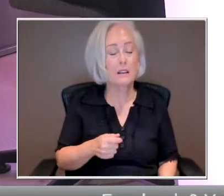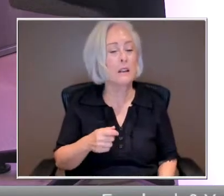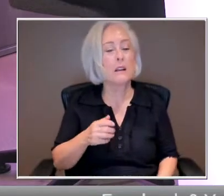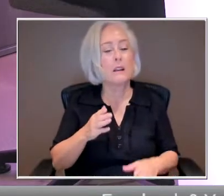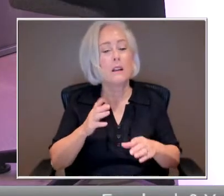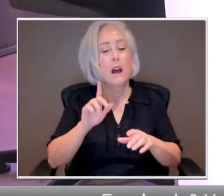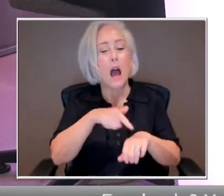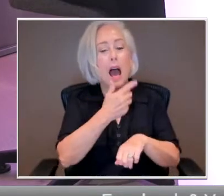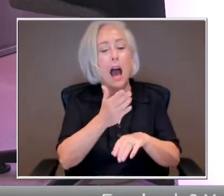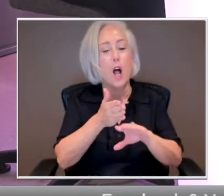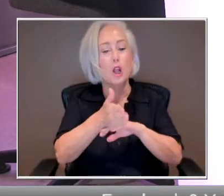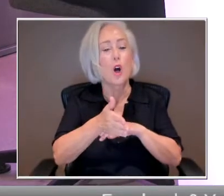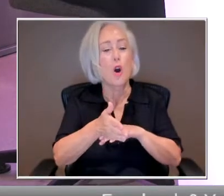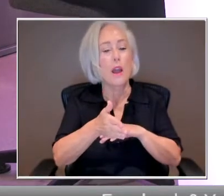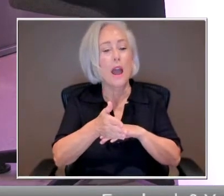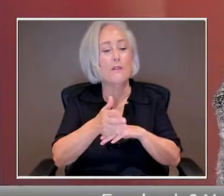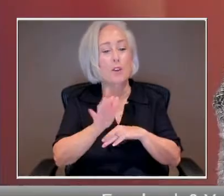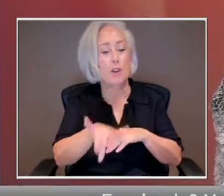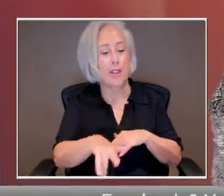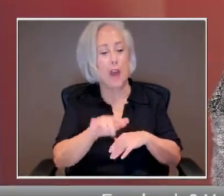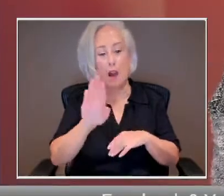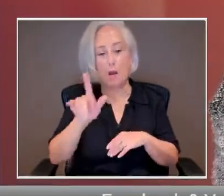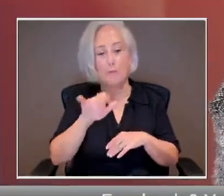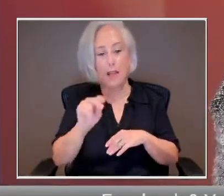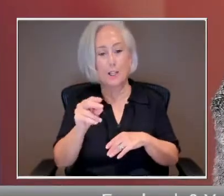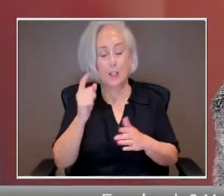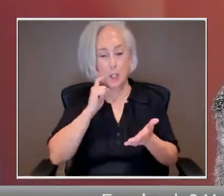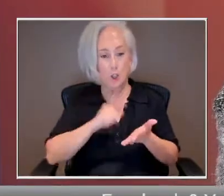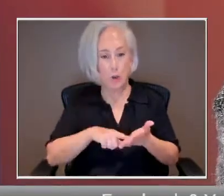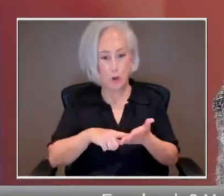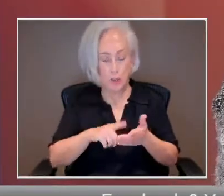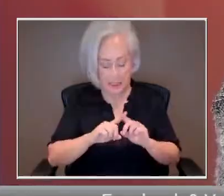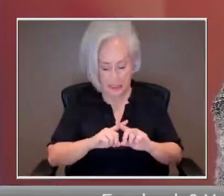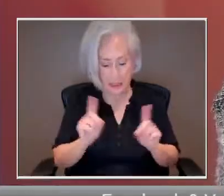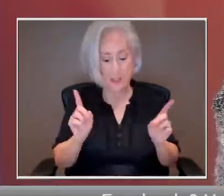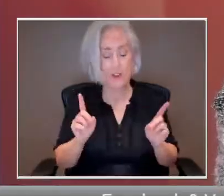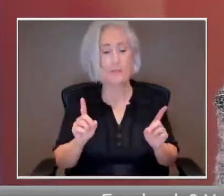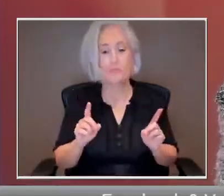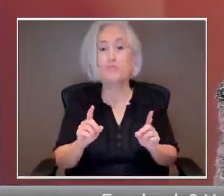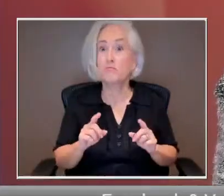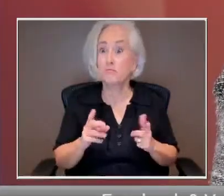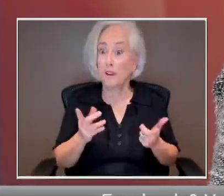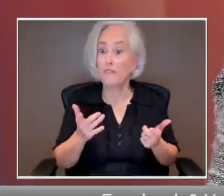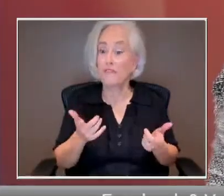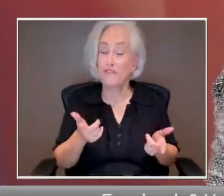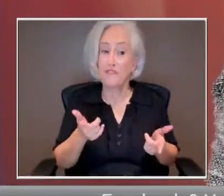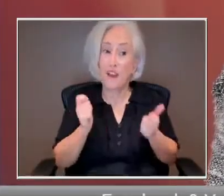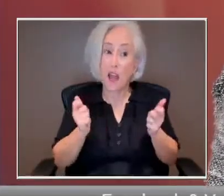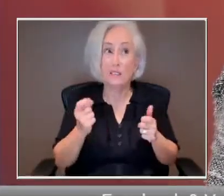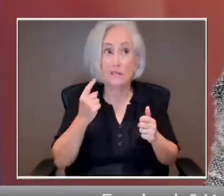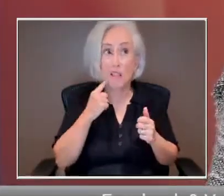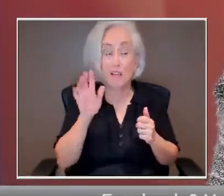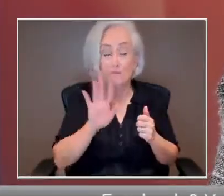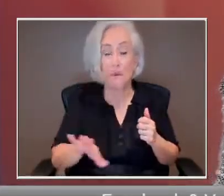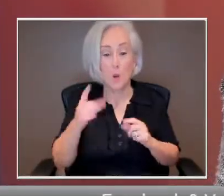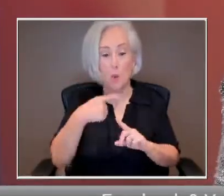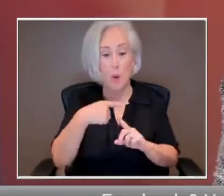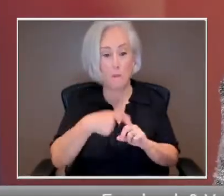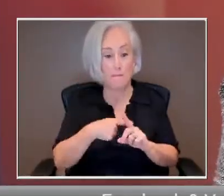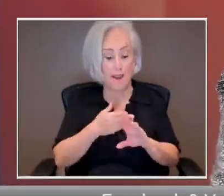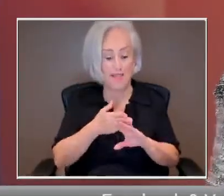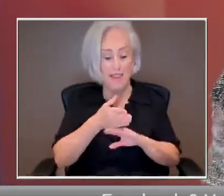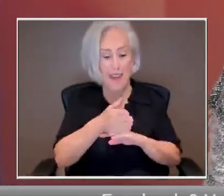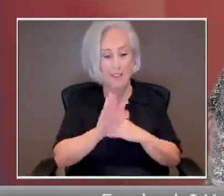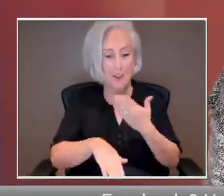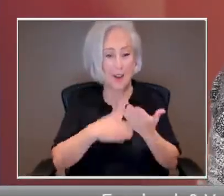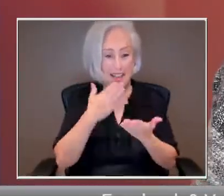you notice a difference? Pretty quickly, especially about a month after I stopped,